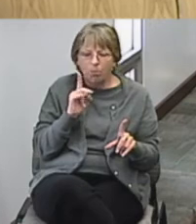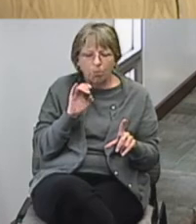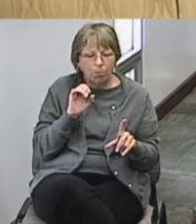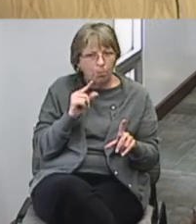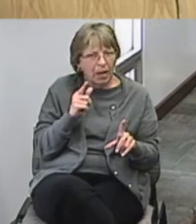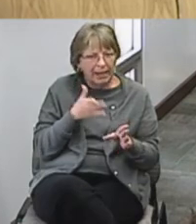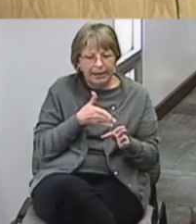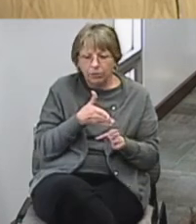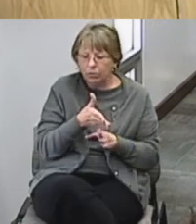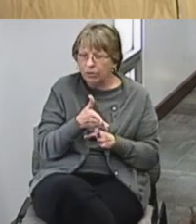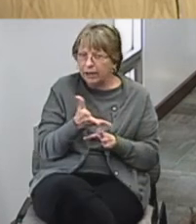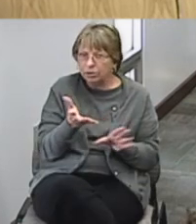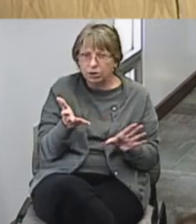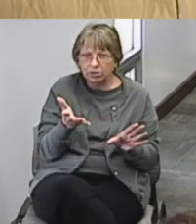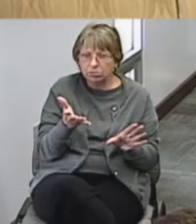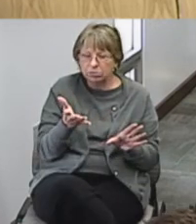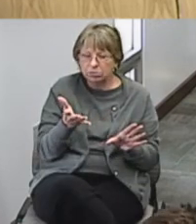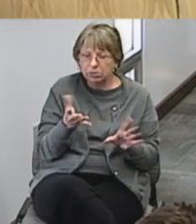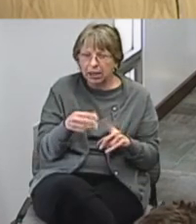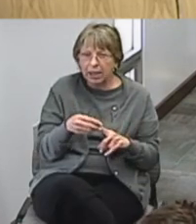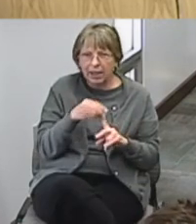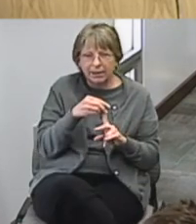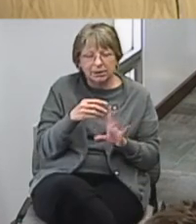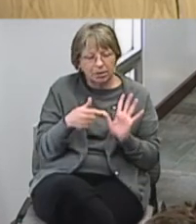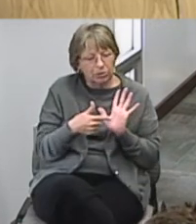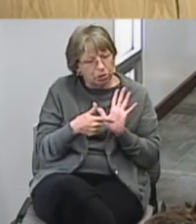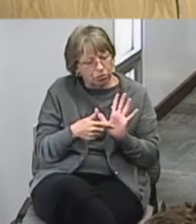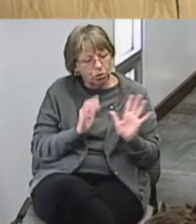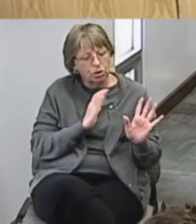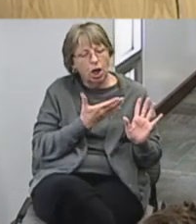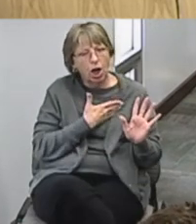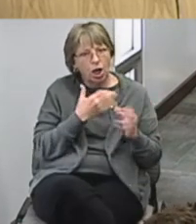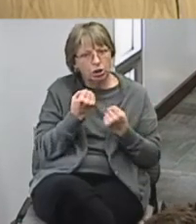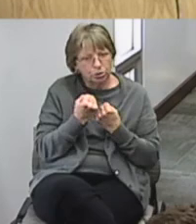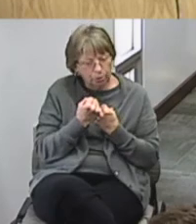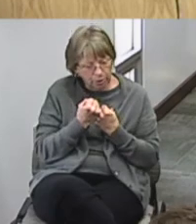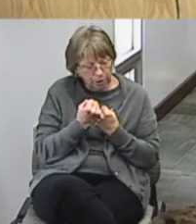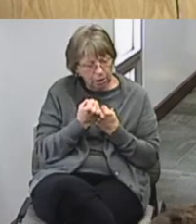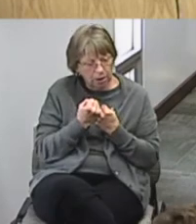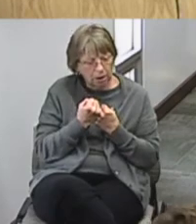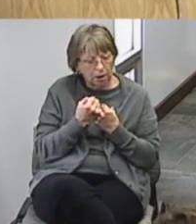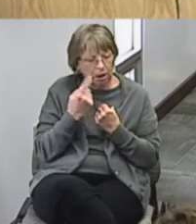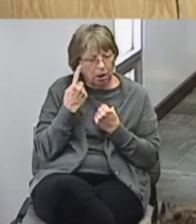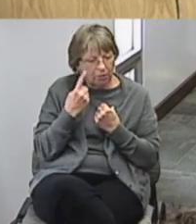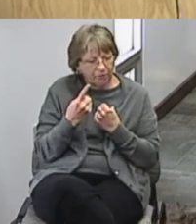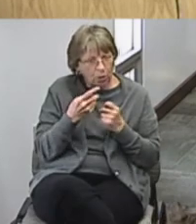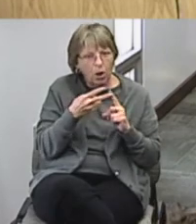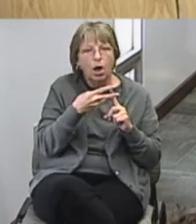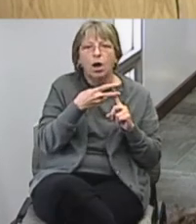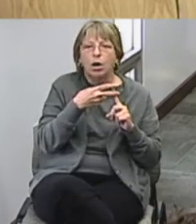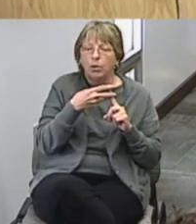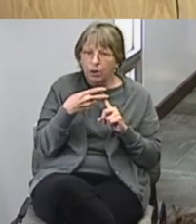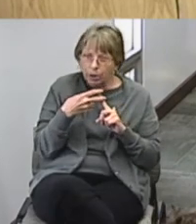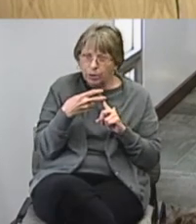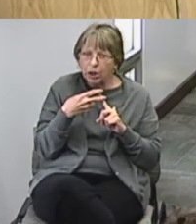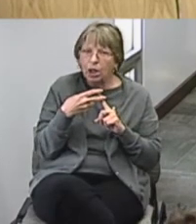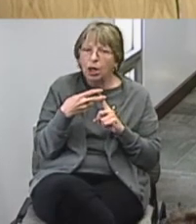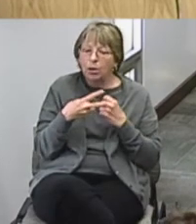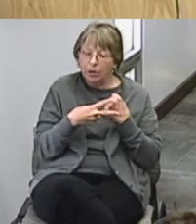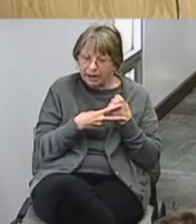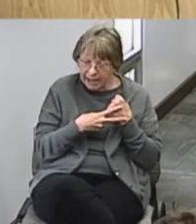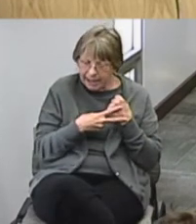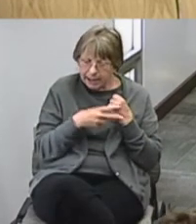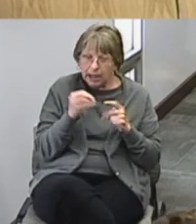it conveys an expression of our support for recruitment, retention,